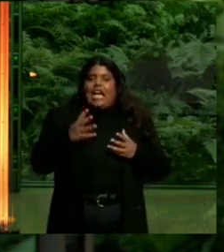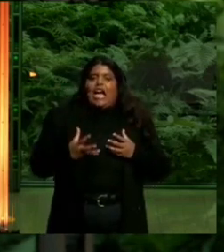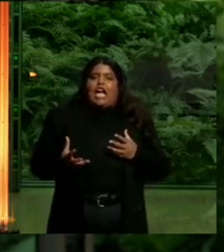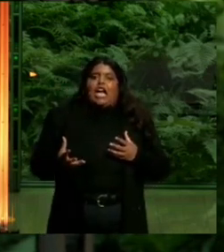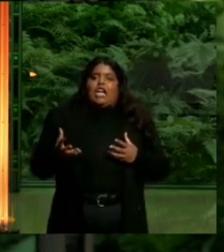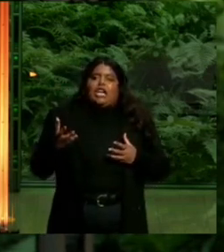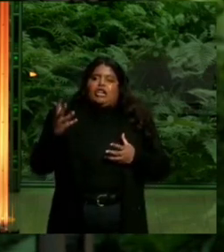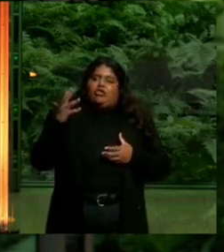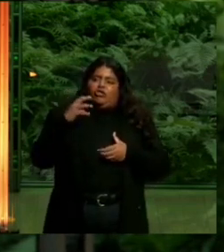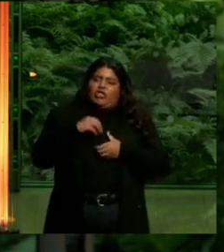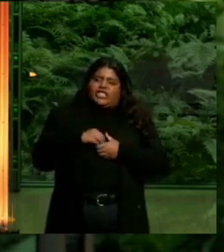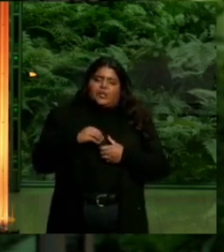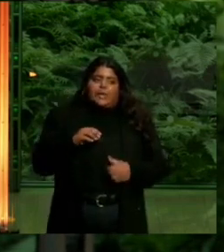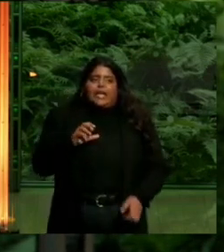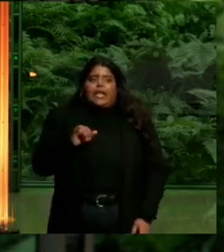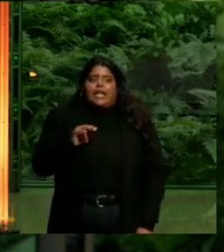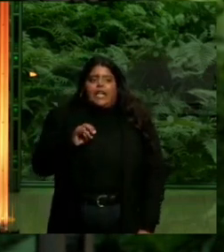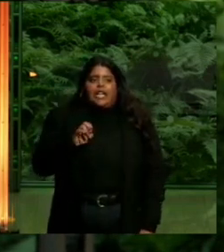doing some research.